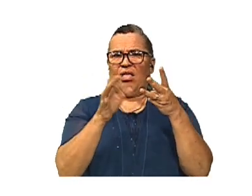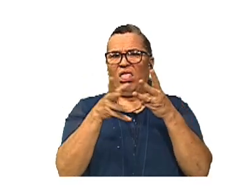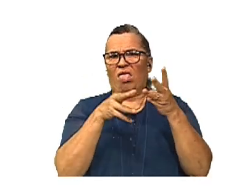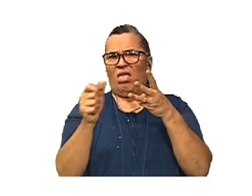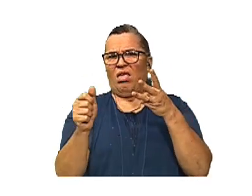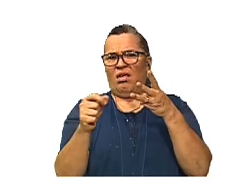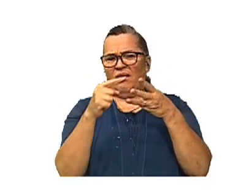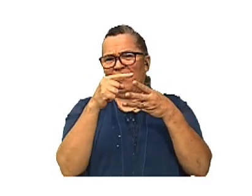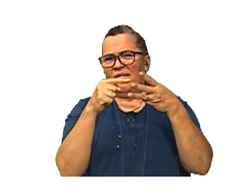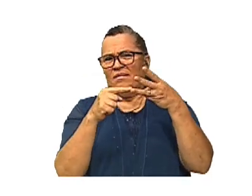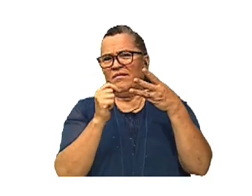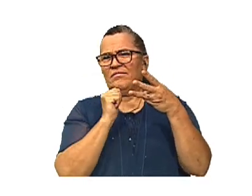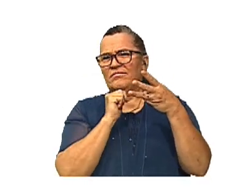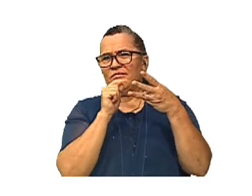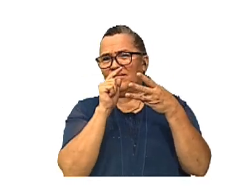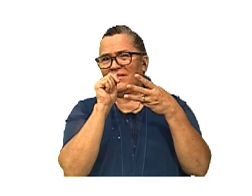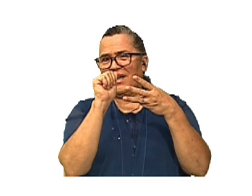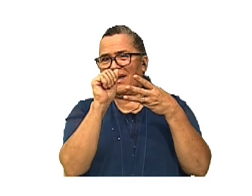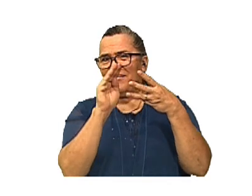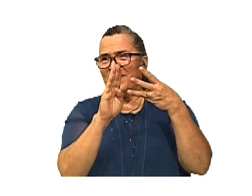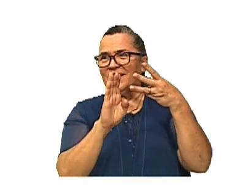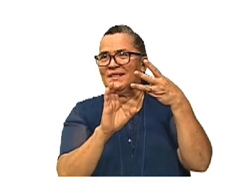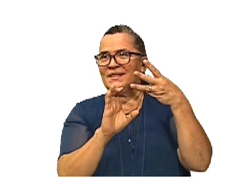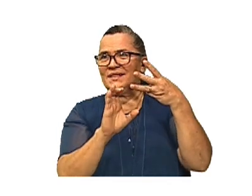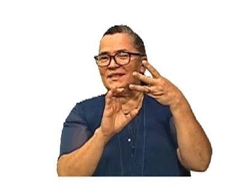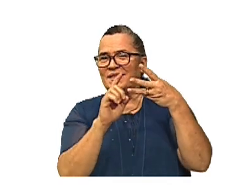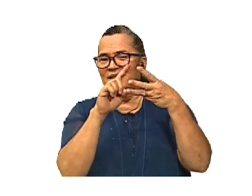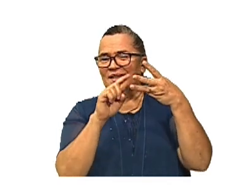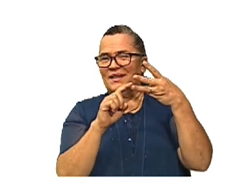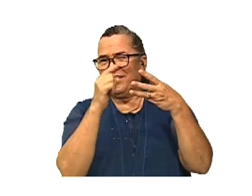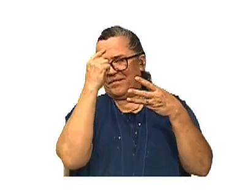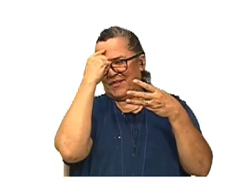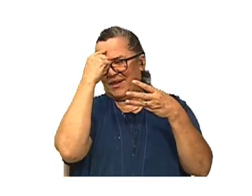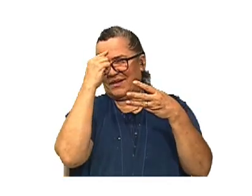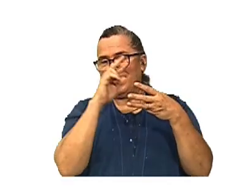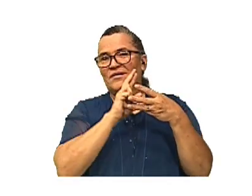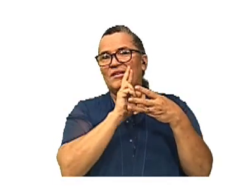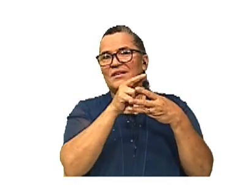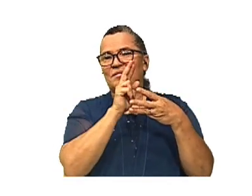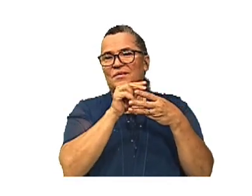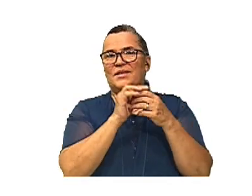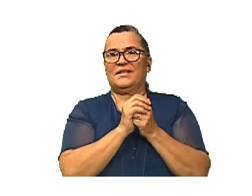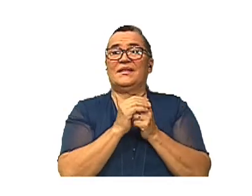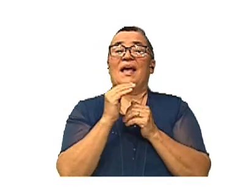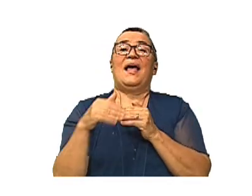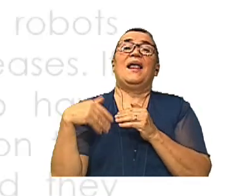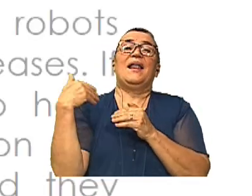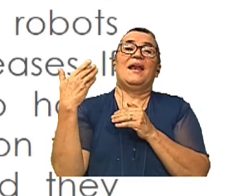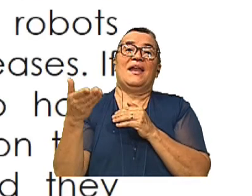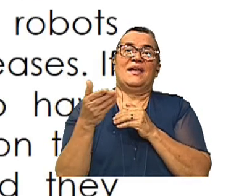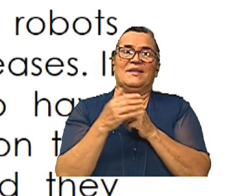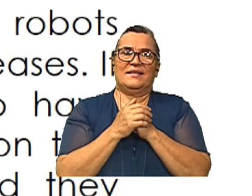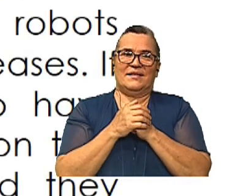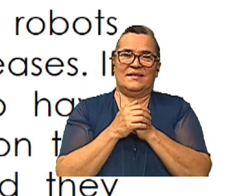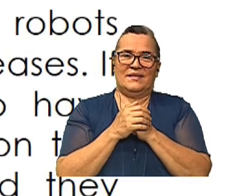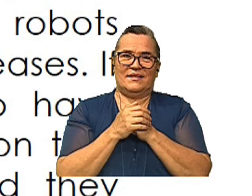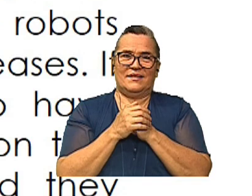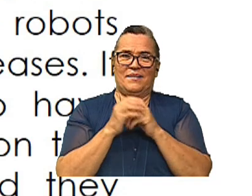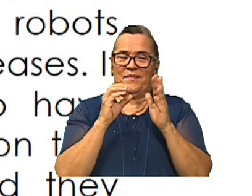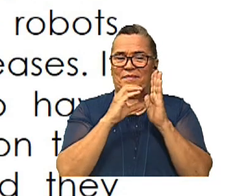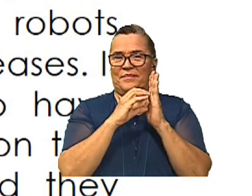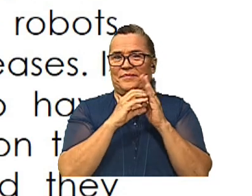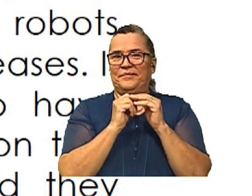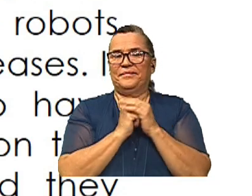dismantling. Okay, think about the answers. Let's go to the next paragraph.